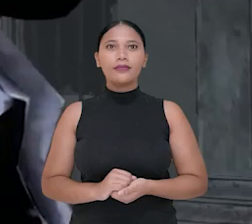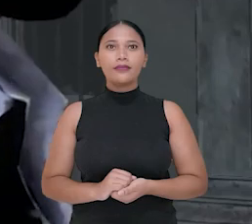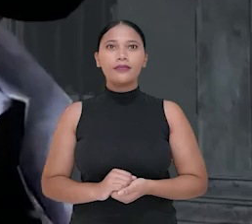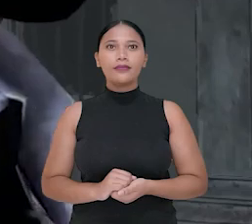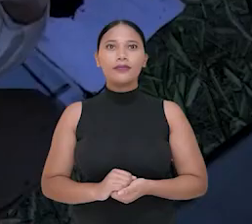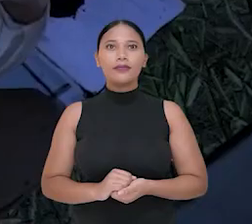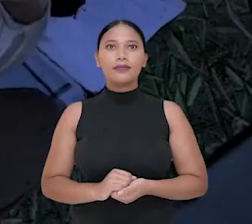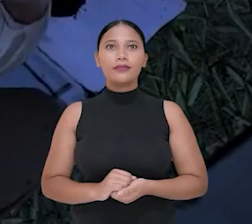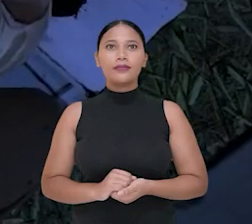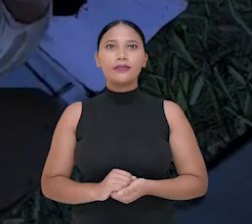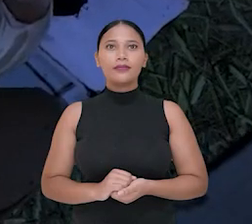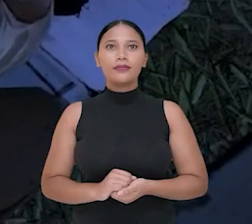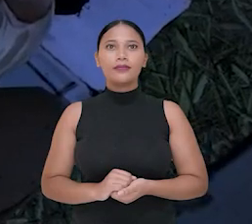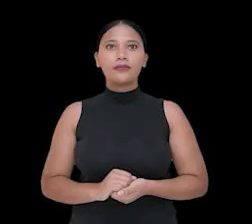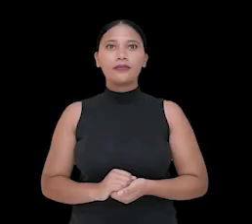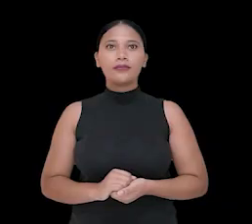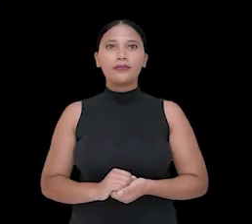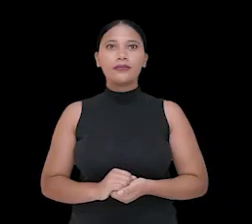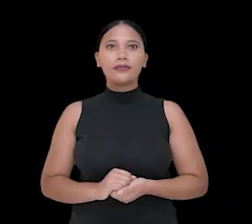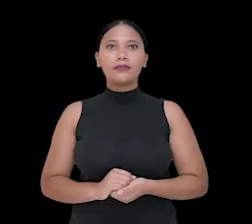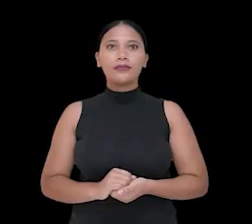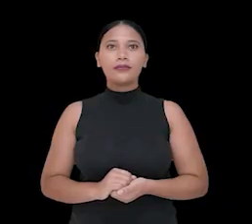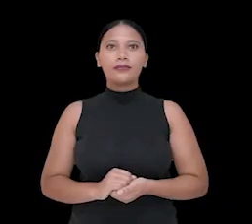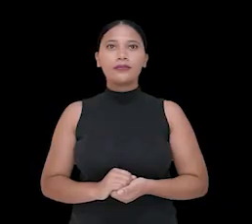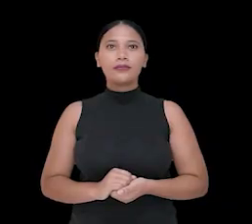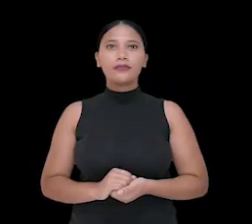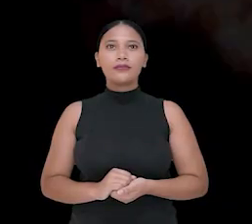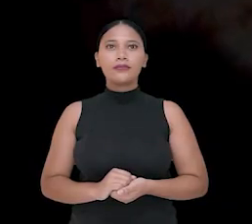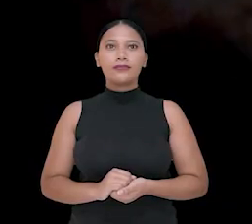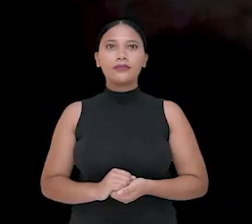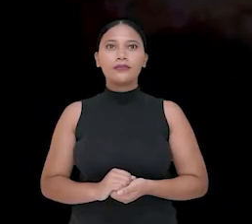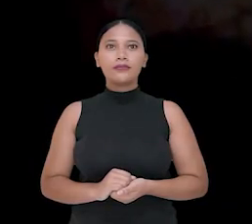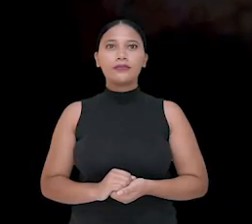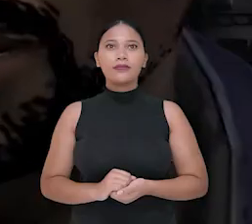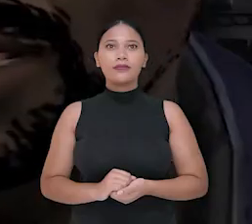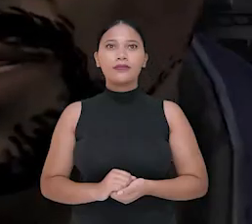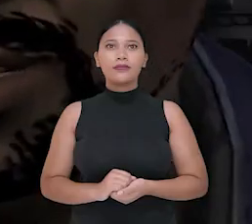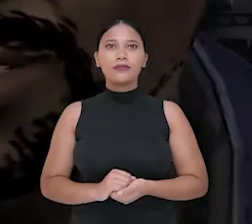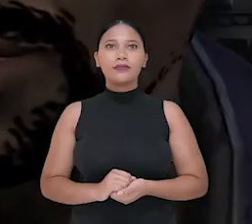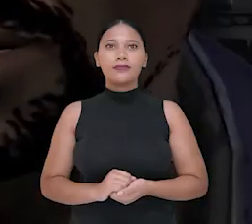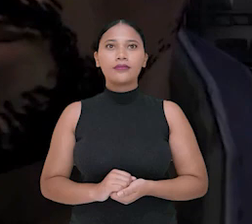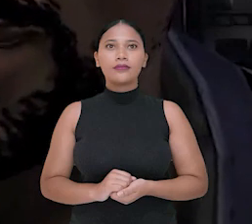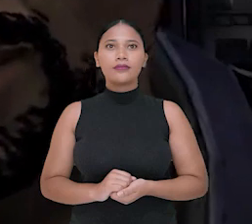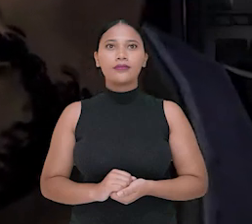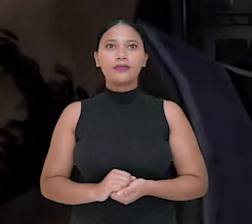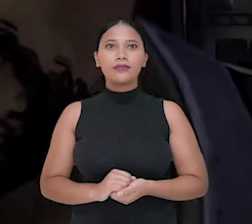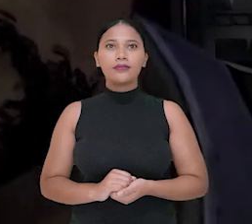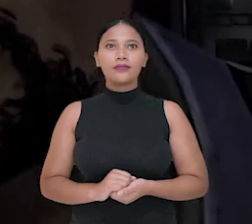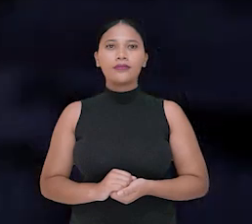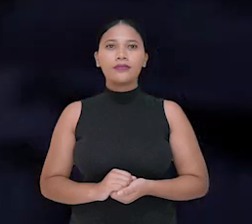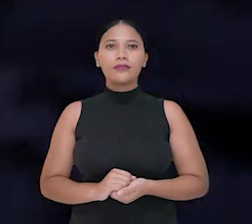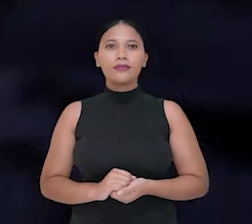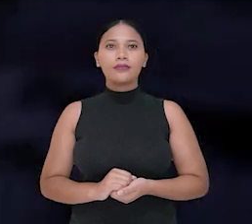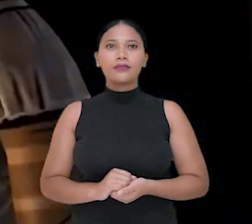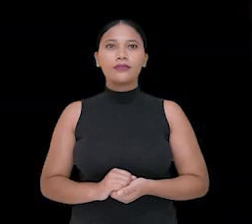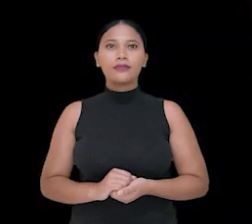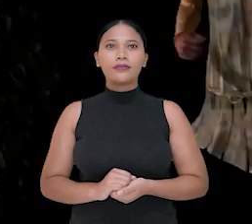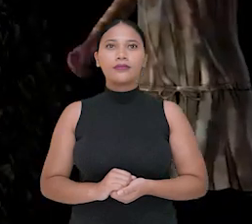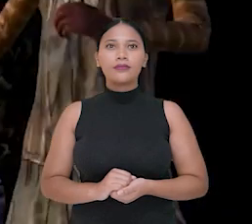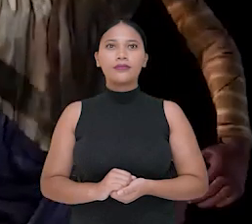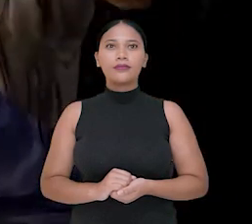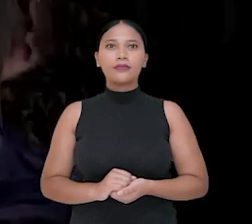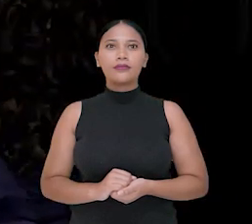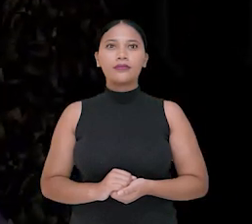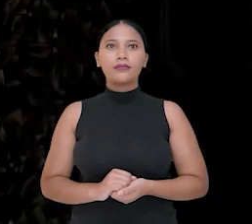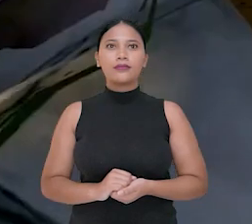me from dancing with the one I love. We're gonna try to take care of each other. Yes.